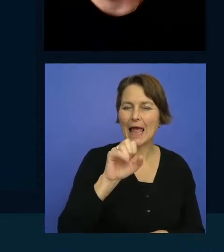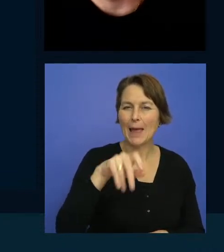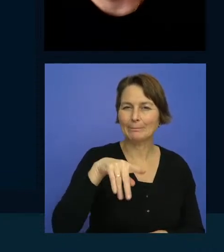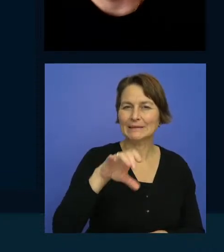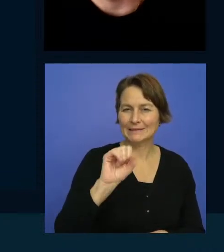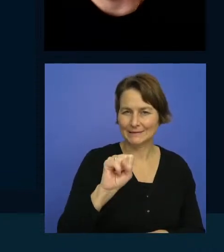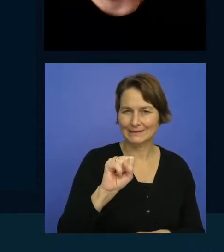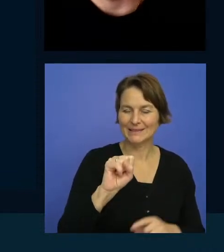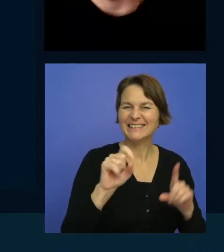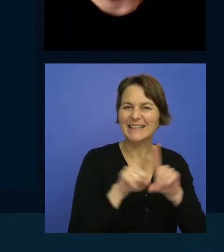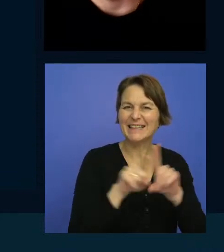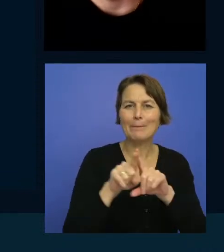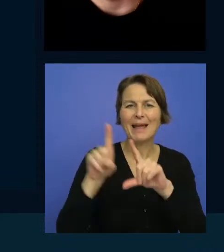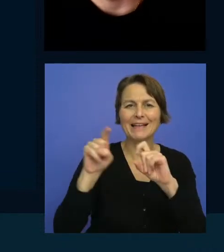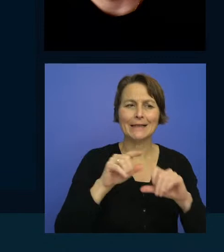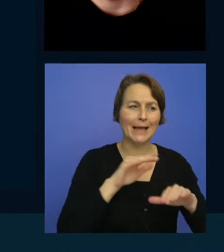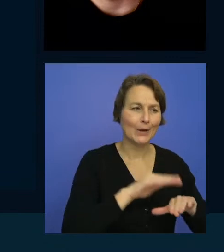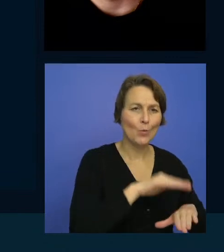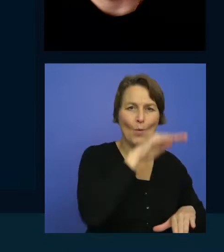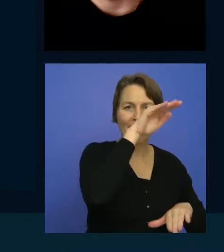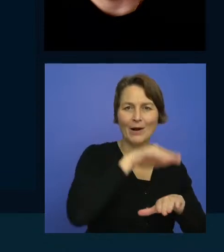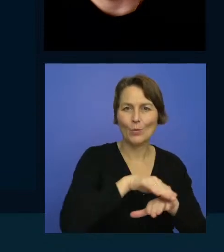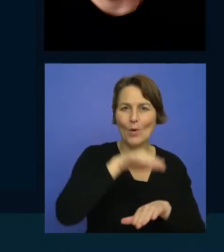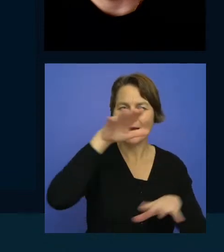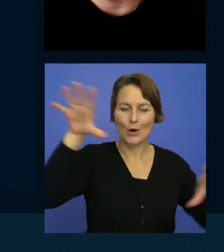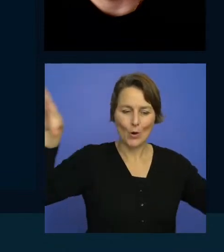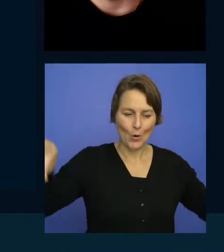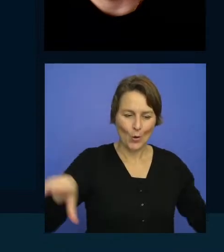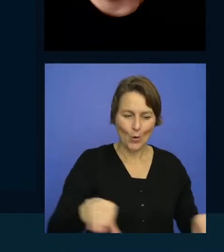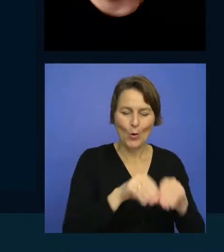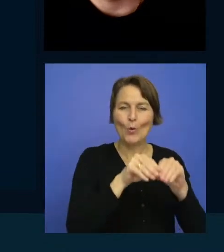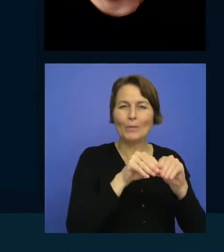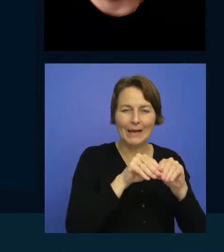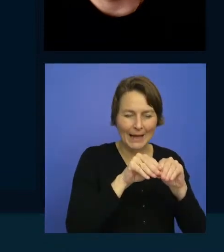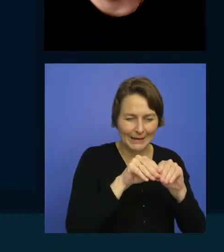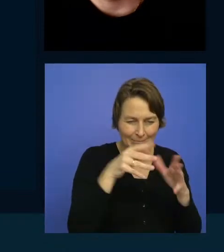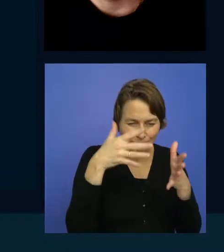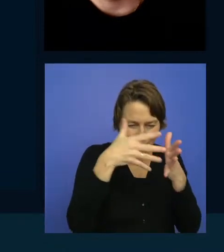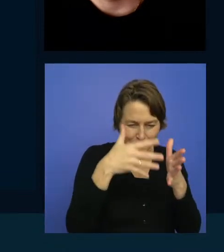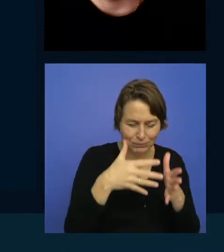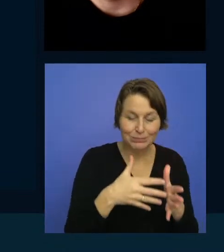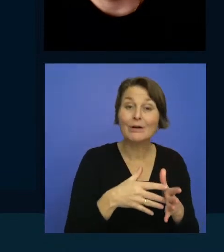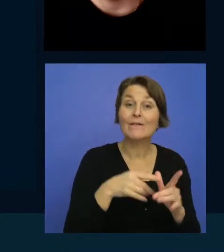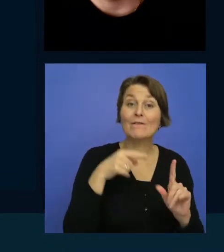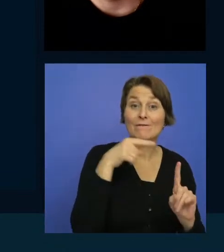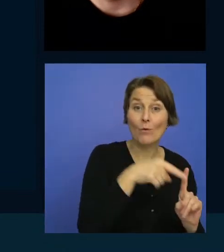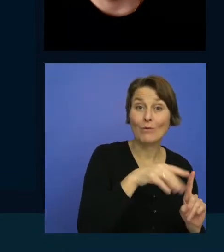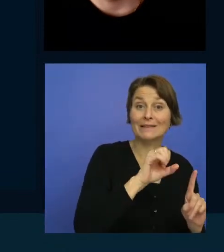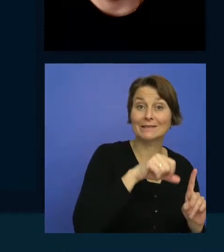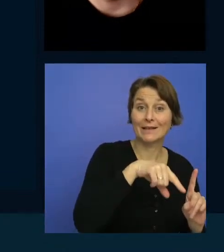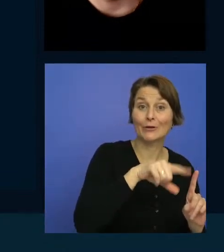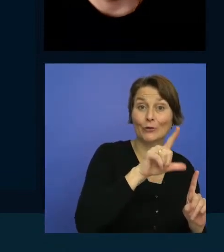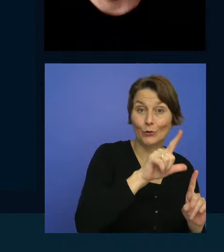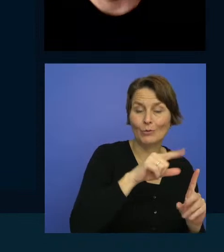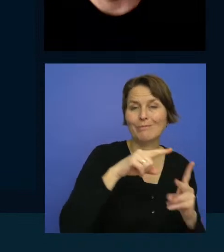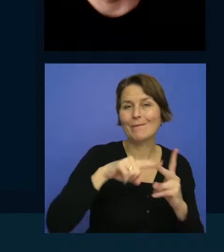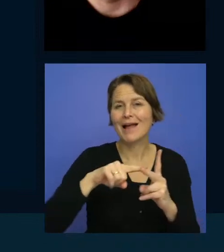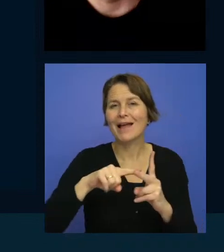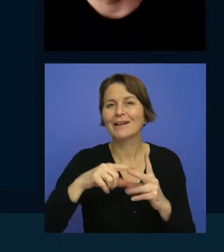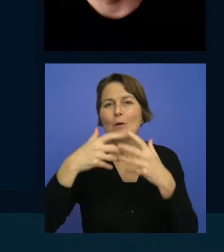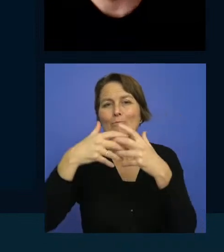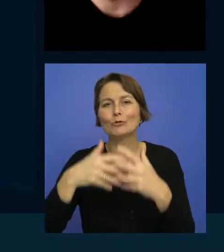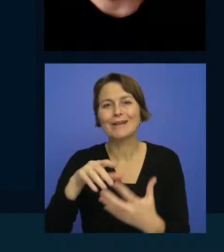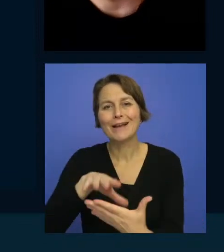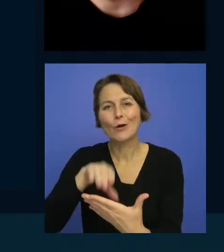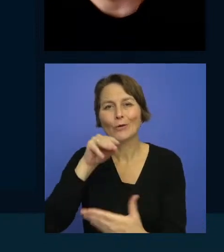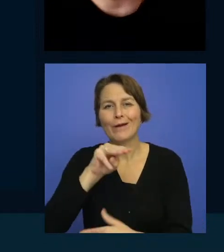that provides data integration and analytics capabilities for SQL and machine learning through an intuitive